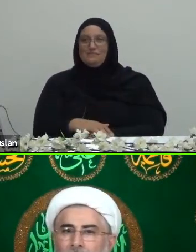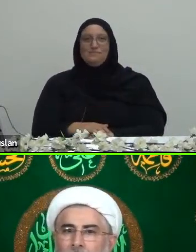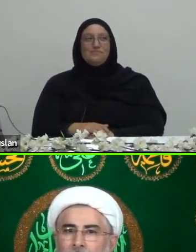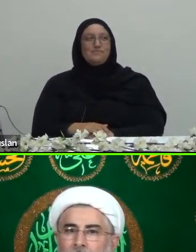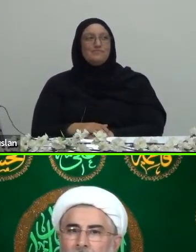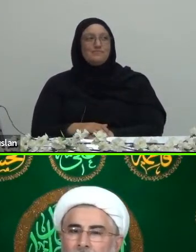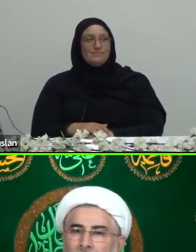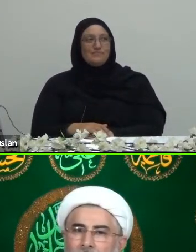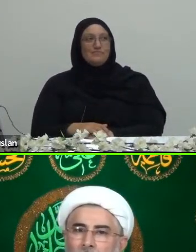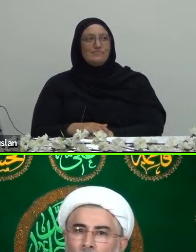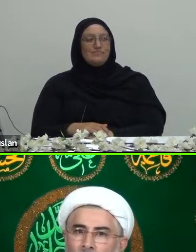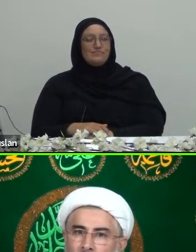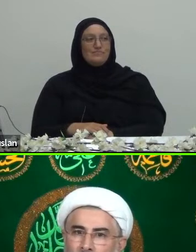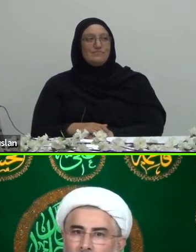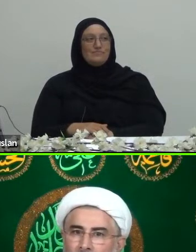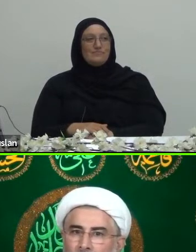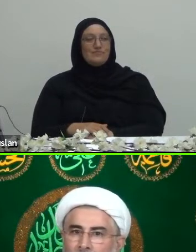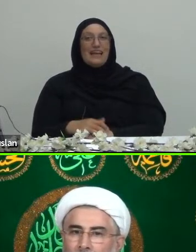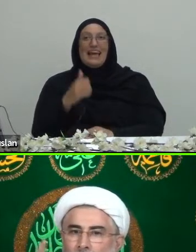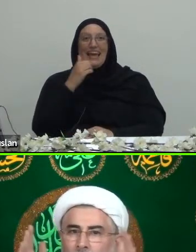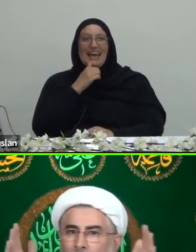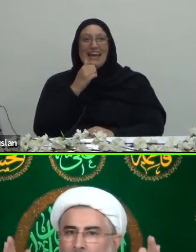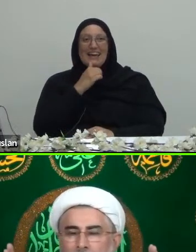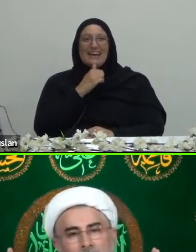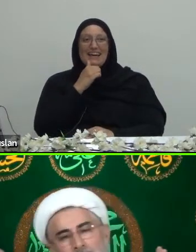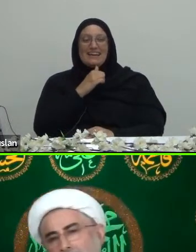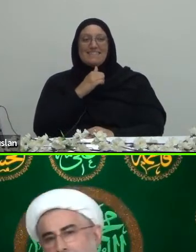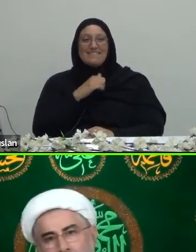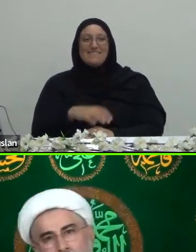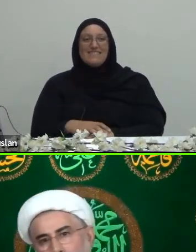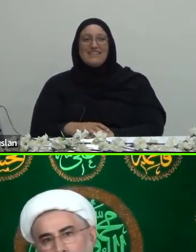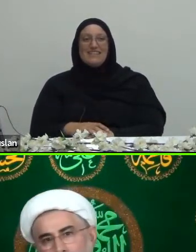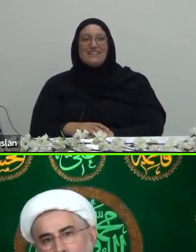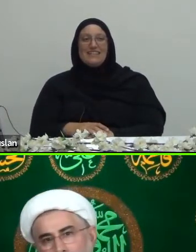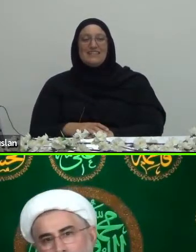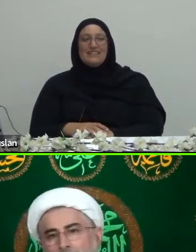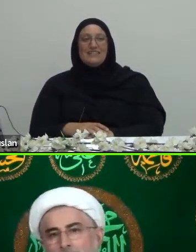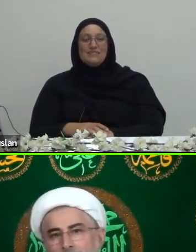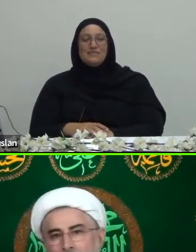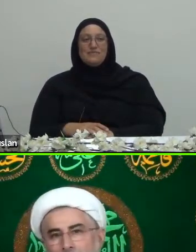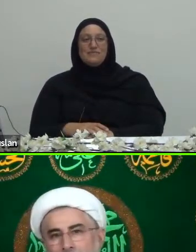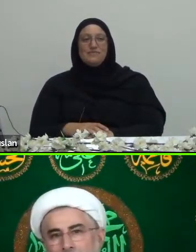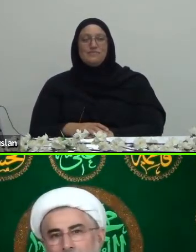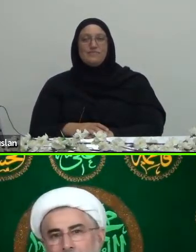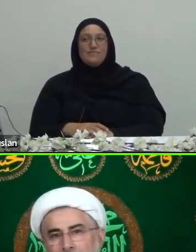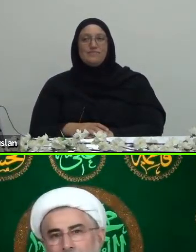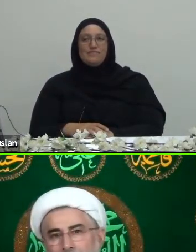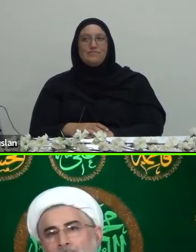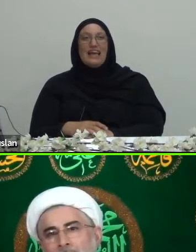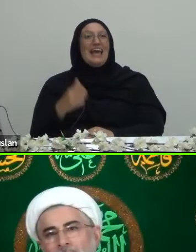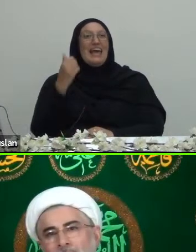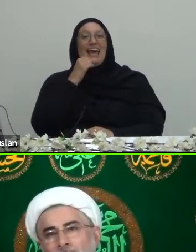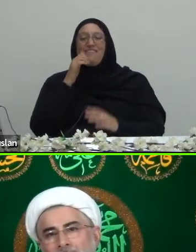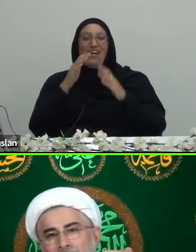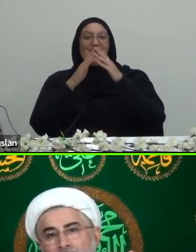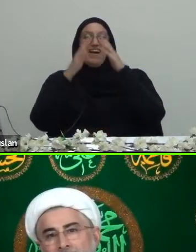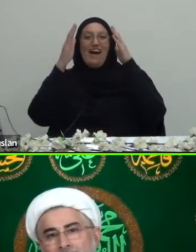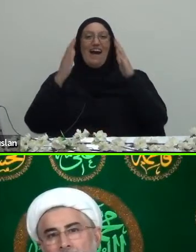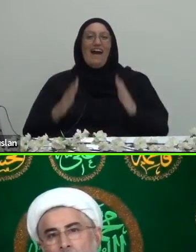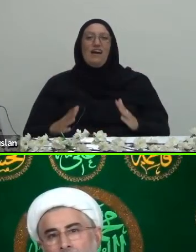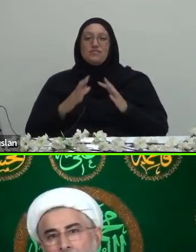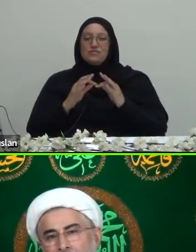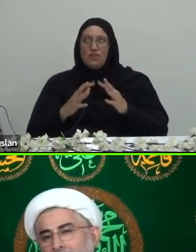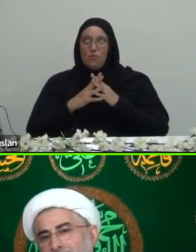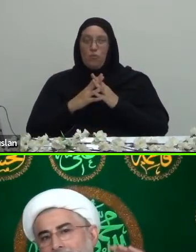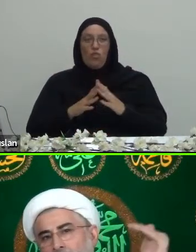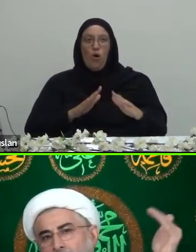exceeding, that house is not exceeding 1/3 of the total estate, yes, by all means, he can write a will. But if it may exceed